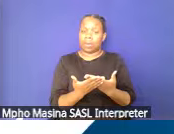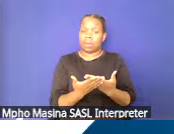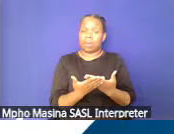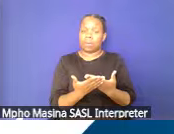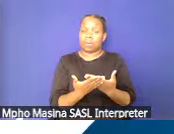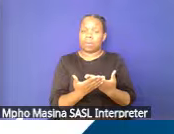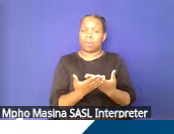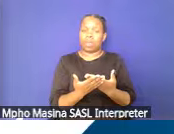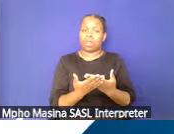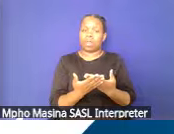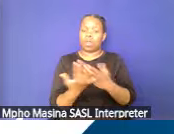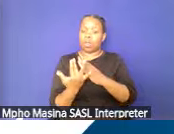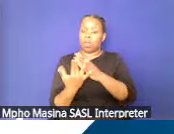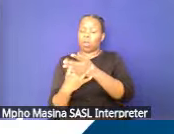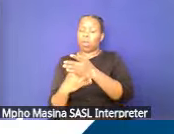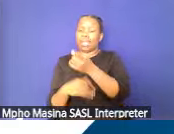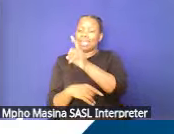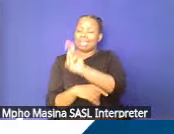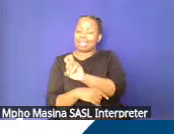tax payable,